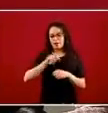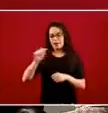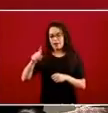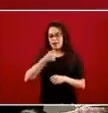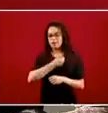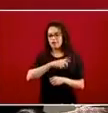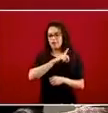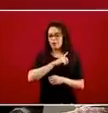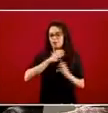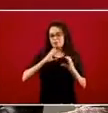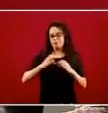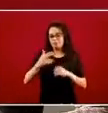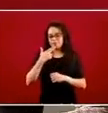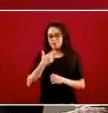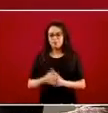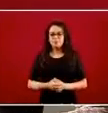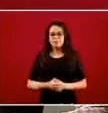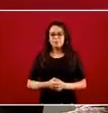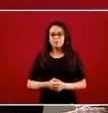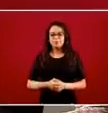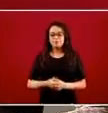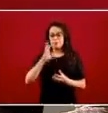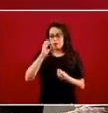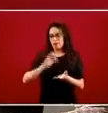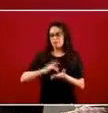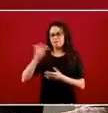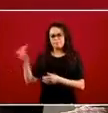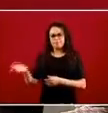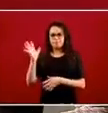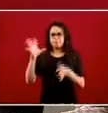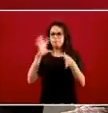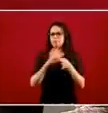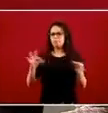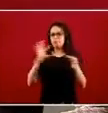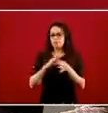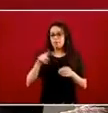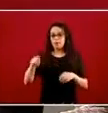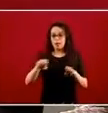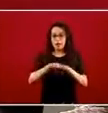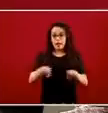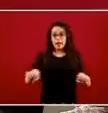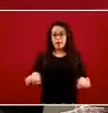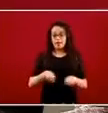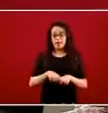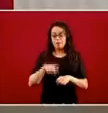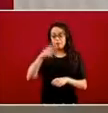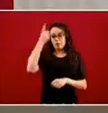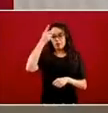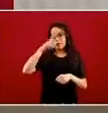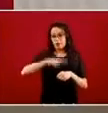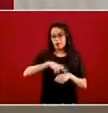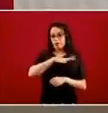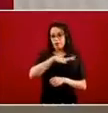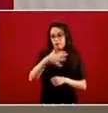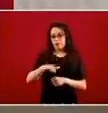Now I would like to say thank you to the fabulous team